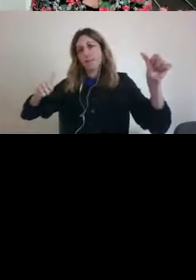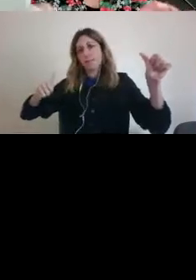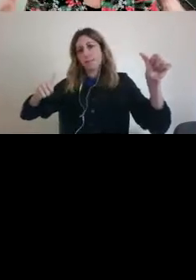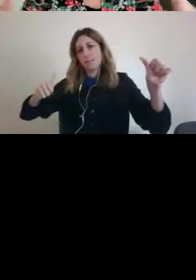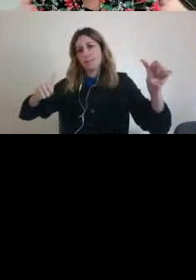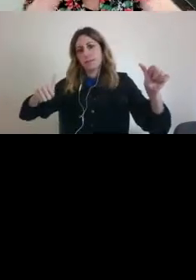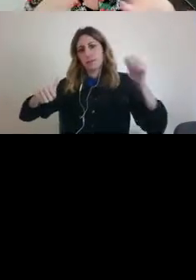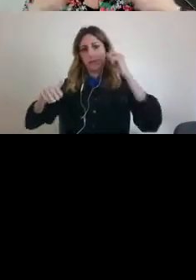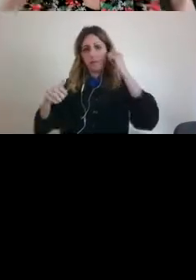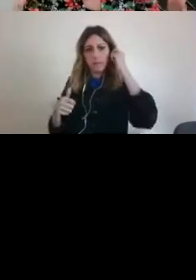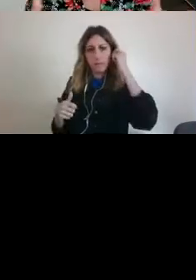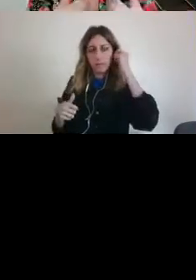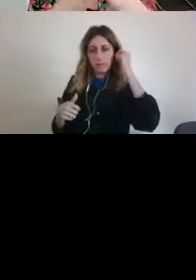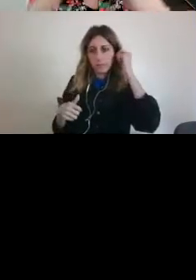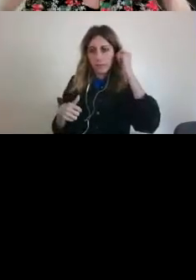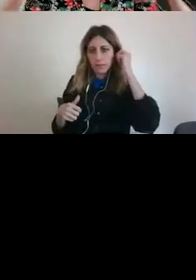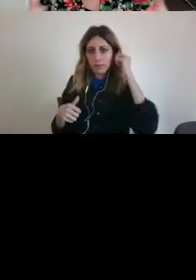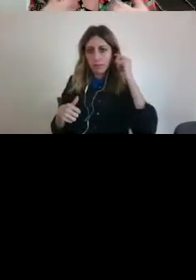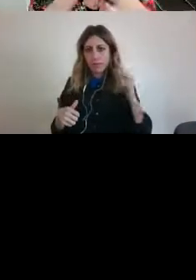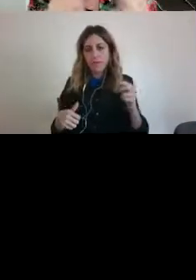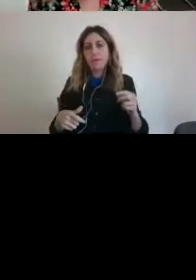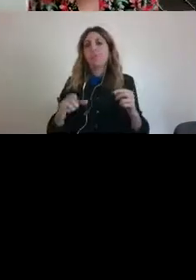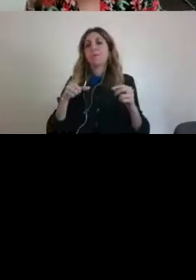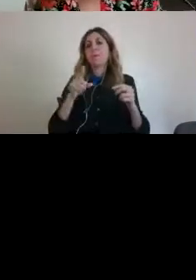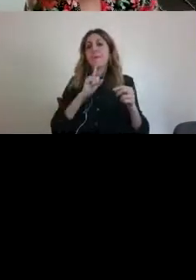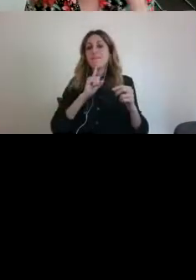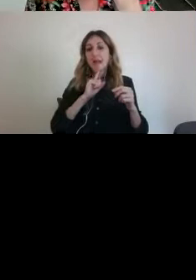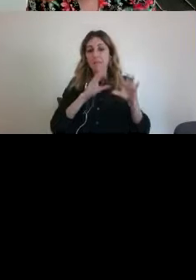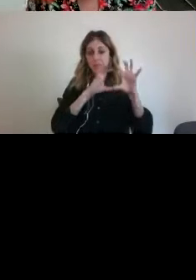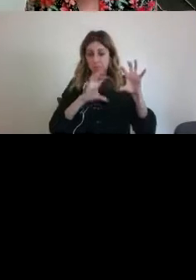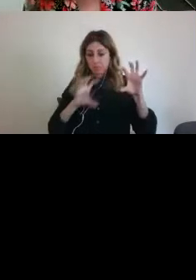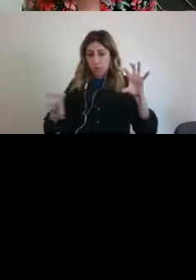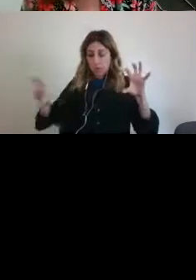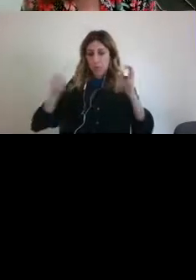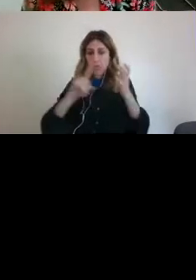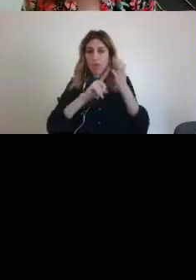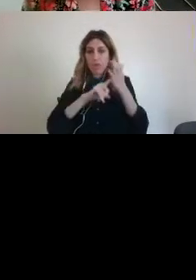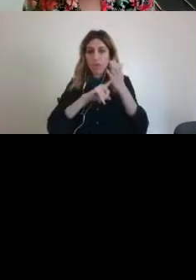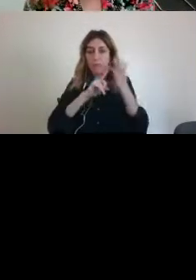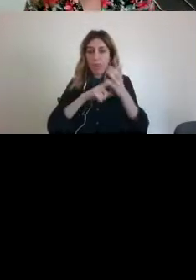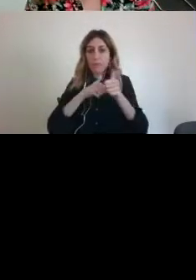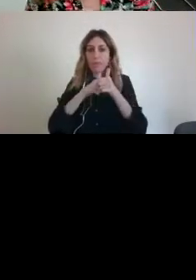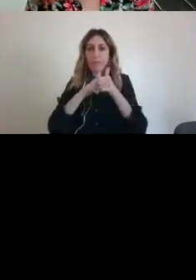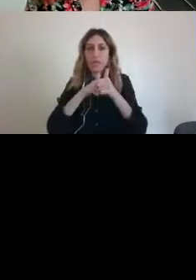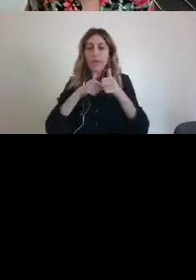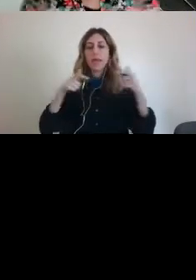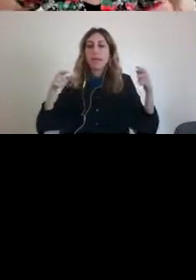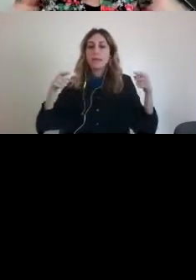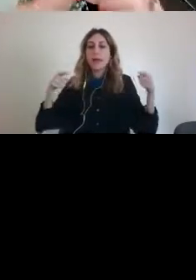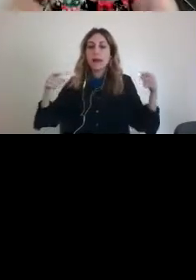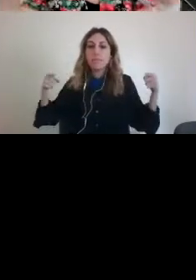tail articles, link to the most important pages, show the search engines which article is the most important on your